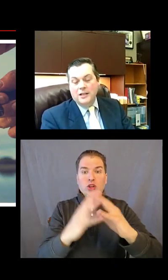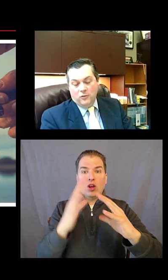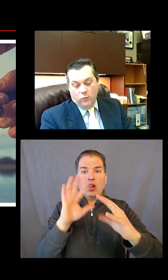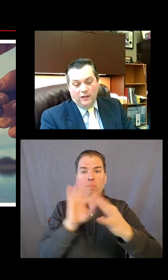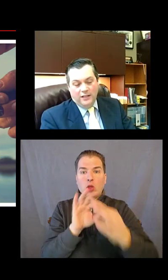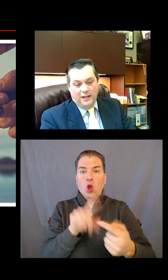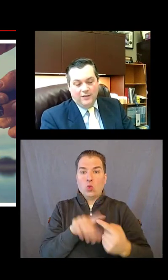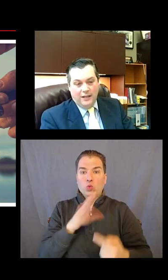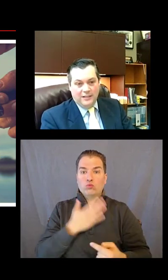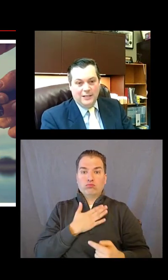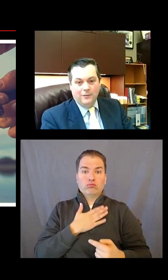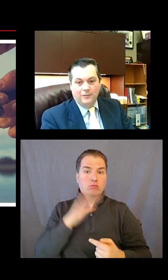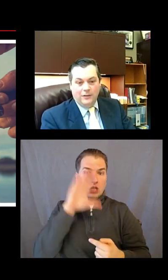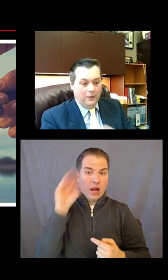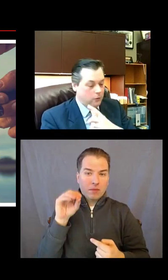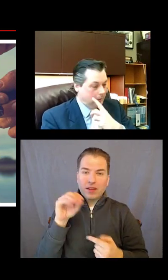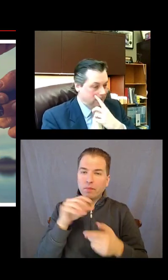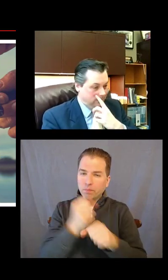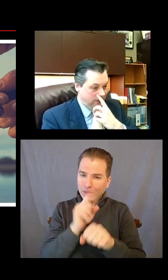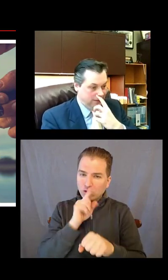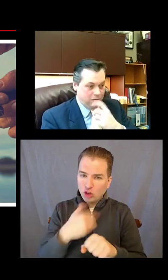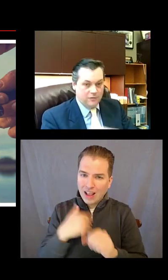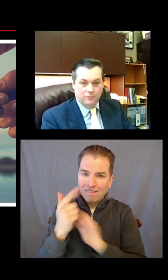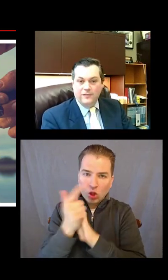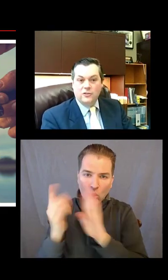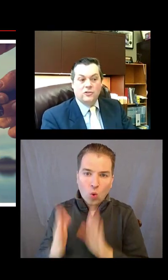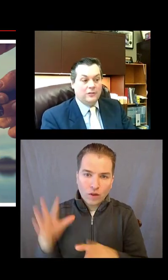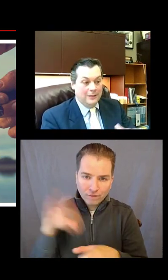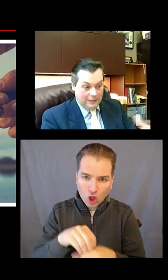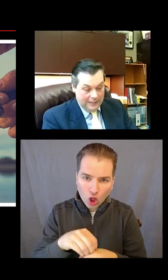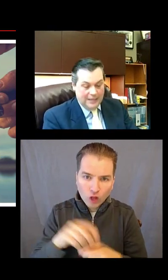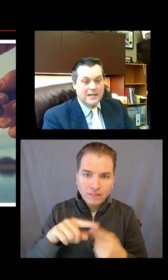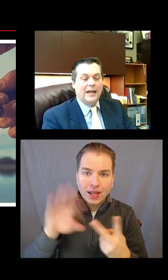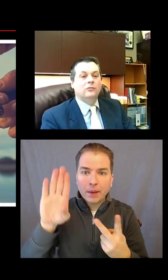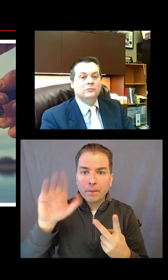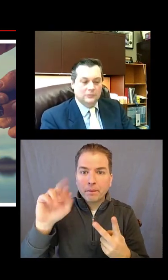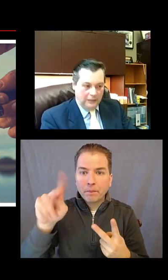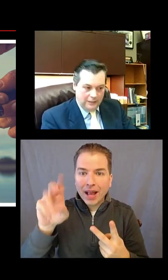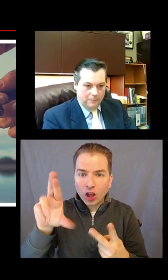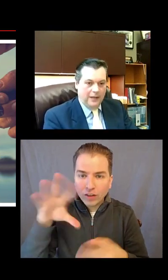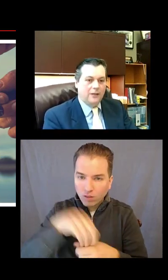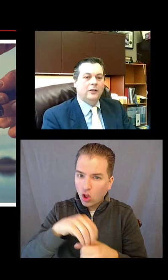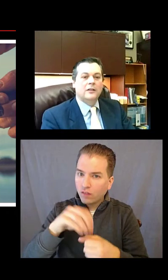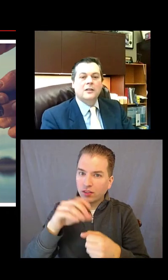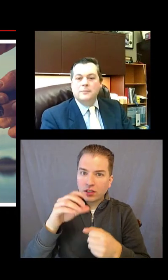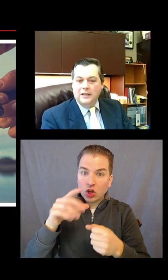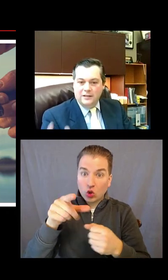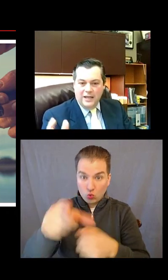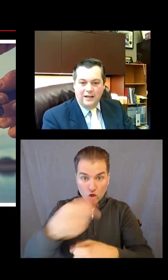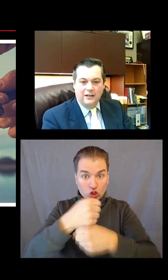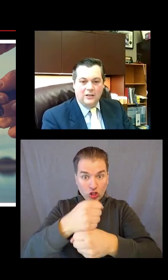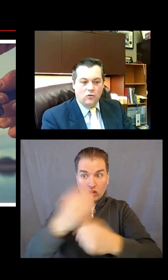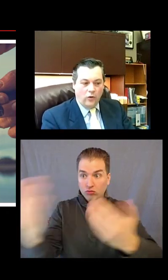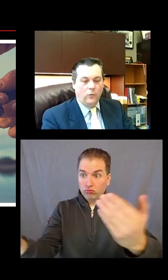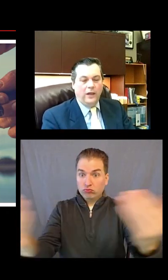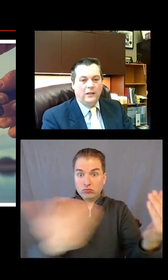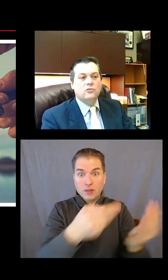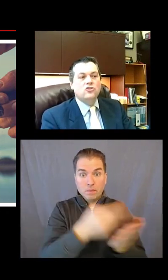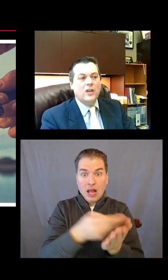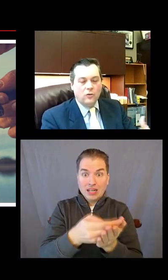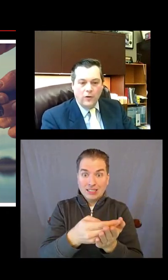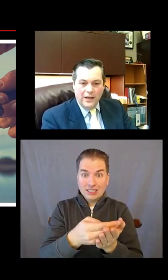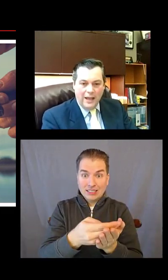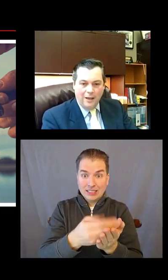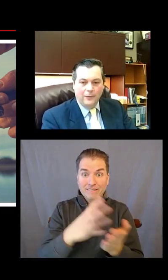involved, as well as have that team of trusted advisors and professionals like an accountant, like your banker, because that is a great way